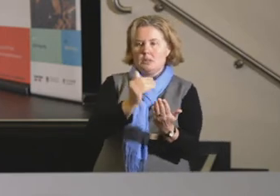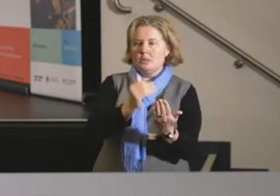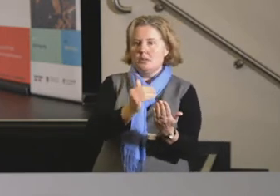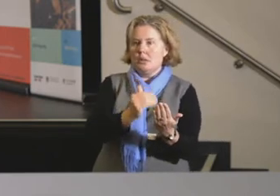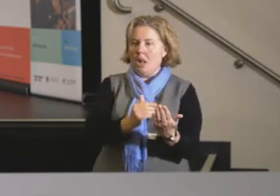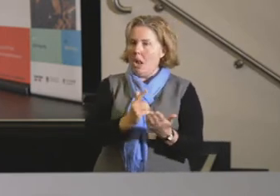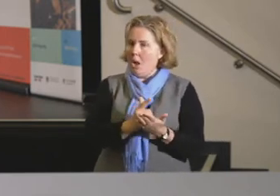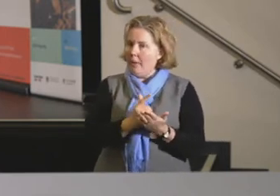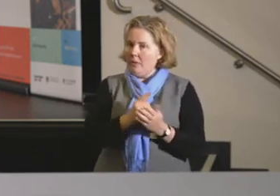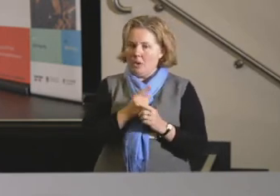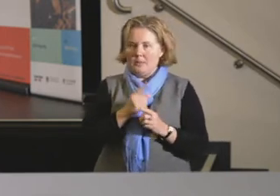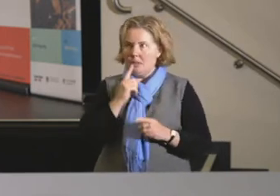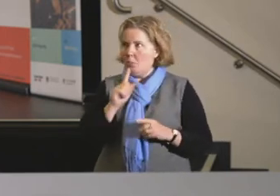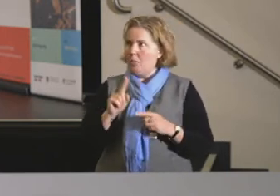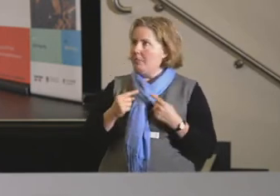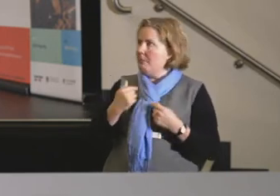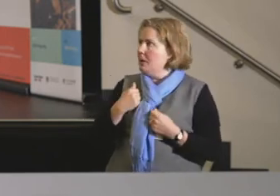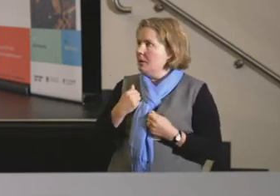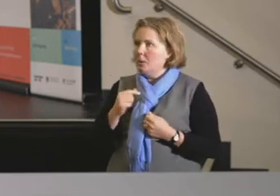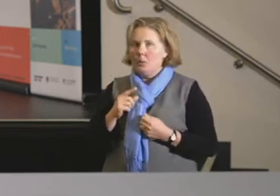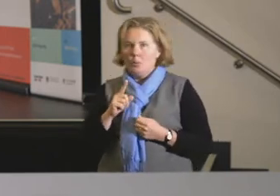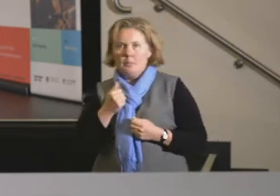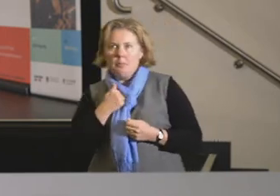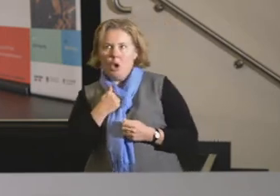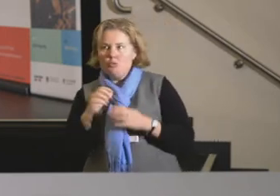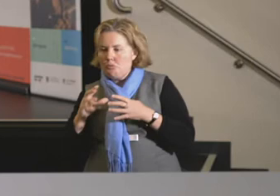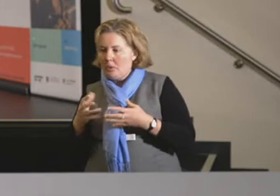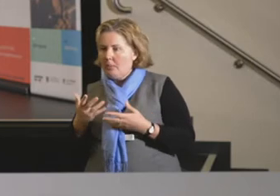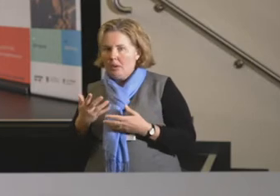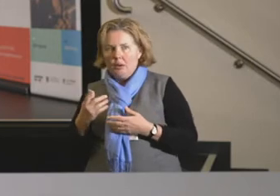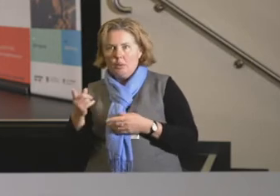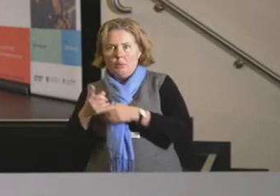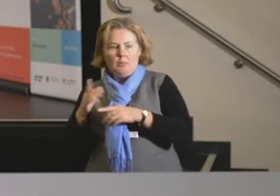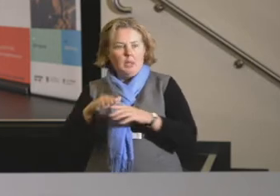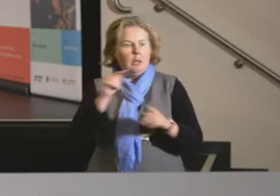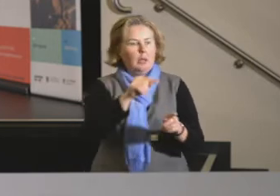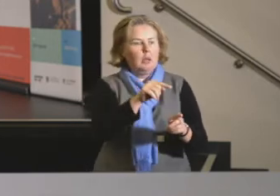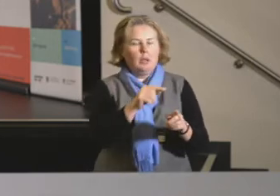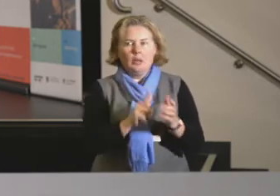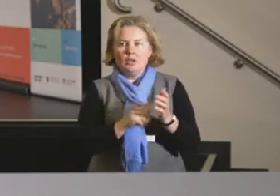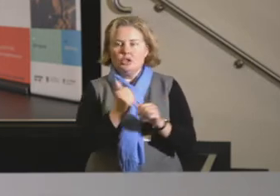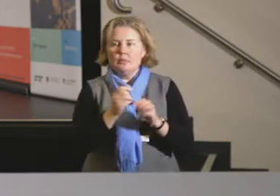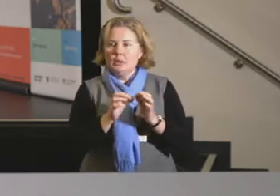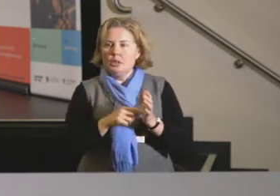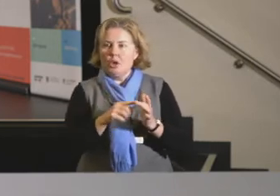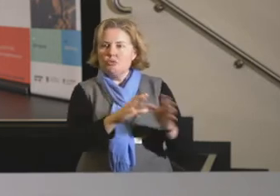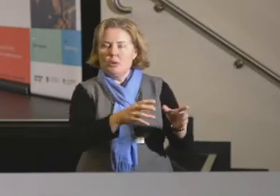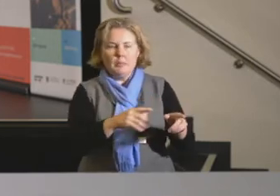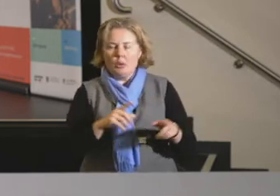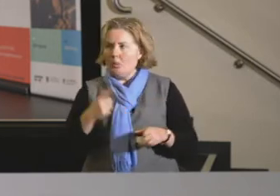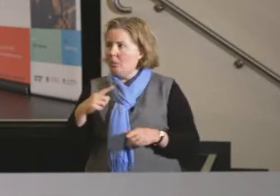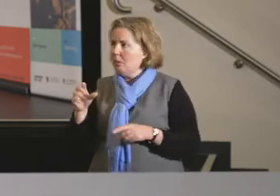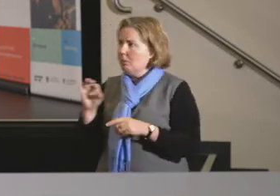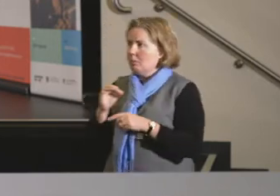lot of the comments were, well, what about me? Well, what about the needs of my group? You're giving all that money to LGBTI people. Why aren't you giving it